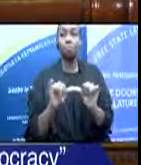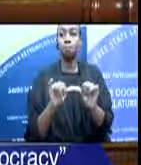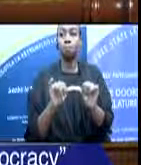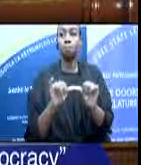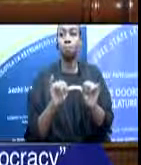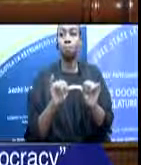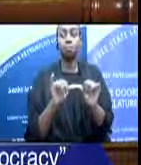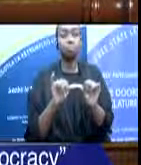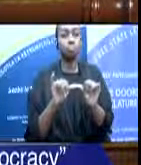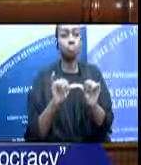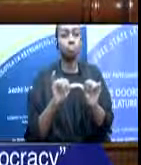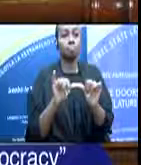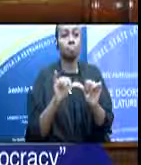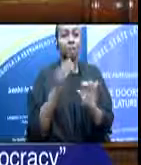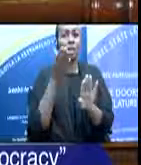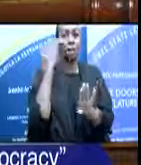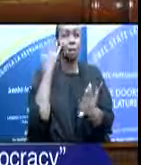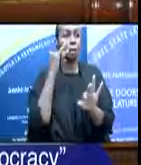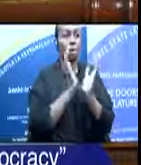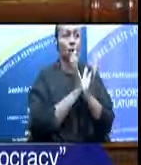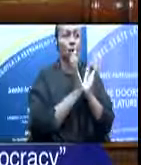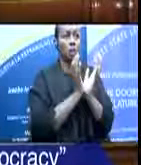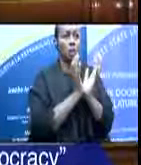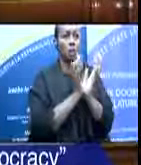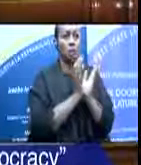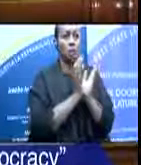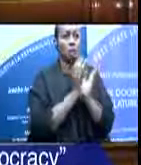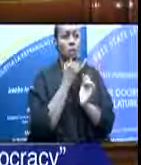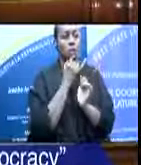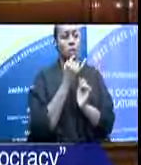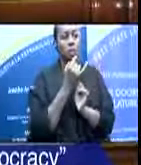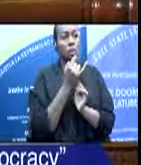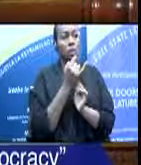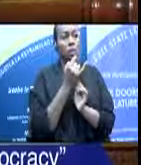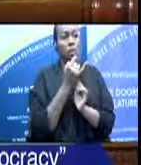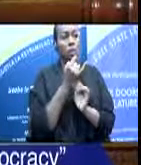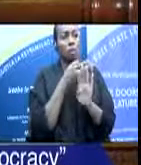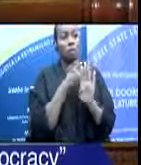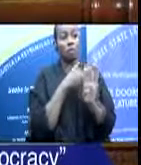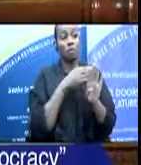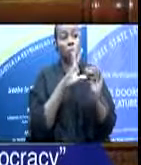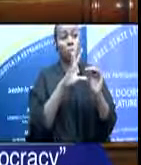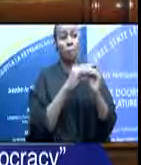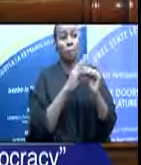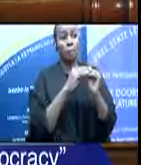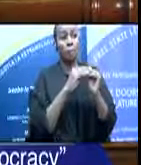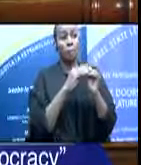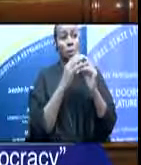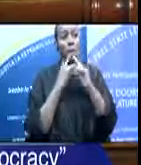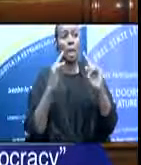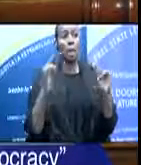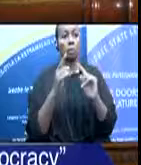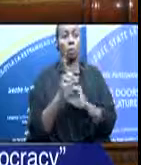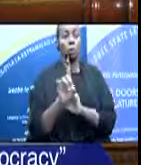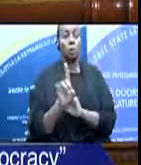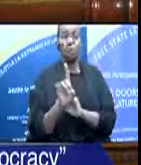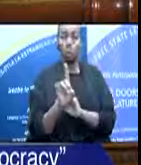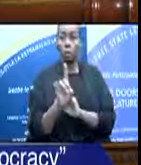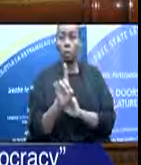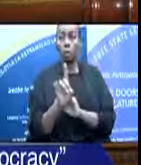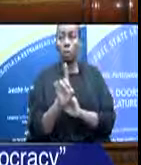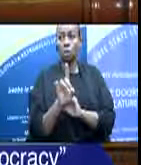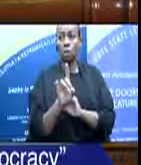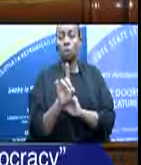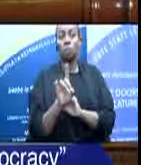in the last sitting, I reminded the honorable members of what you